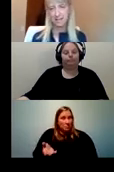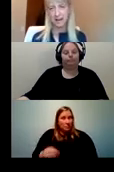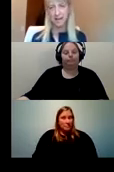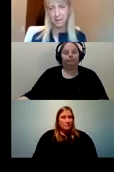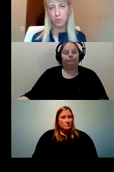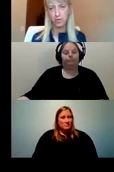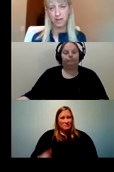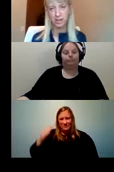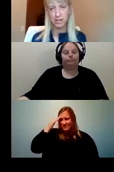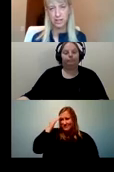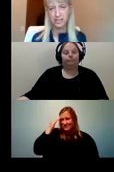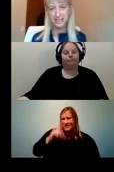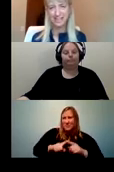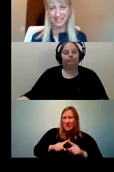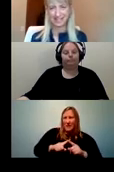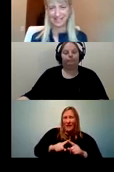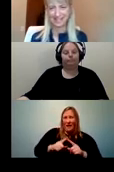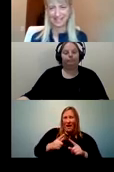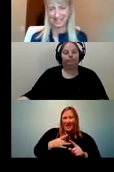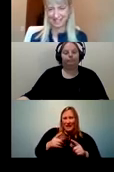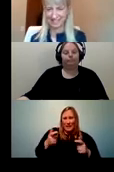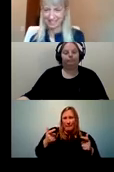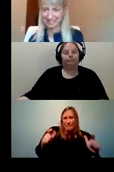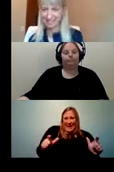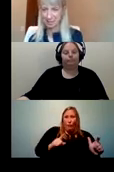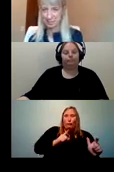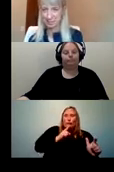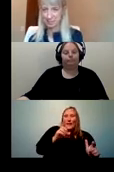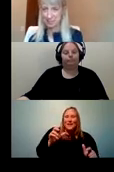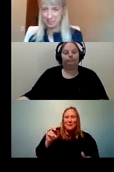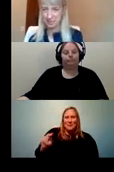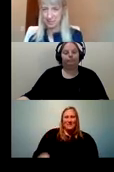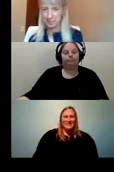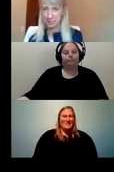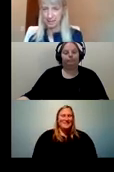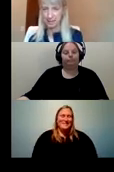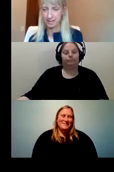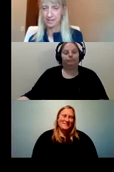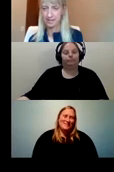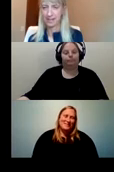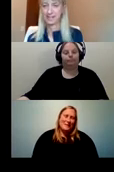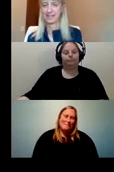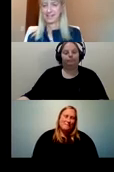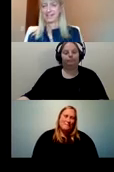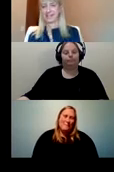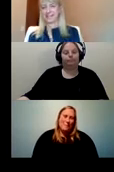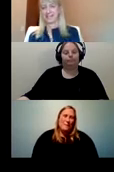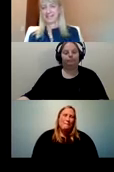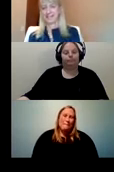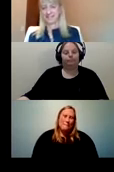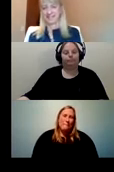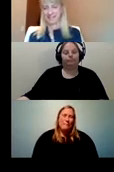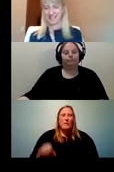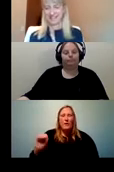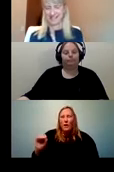I like my corn real. Yeah. Yeah, me too. Okra is right in there with baby